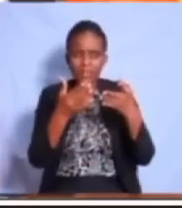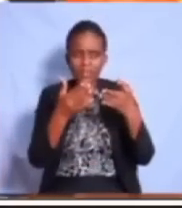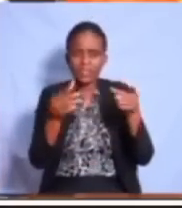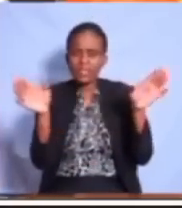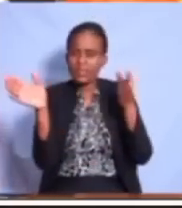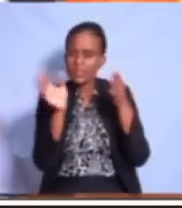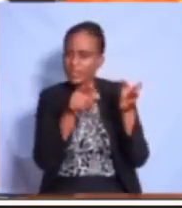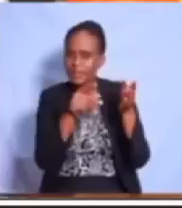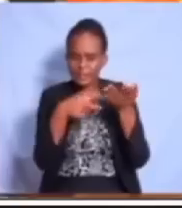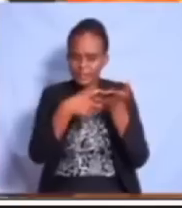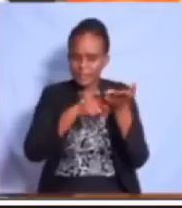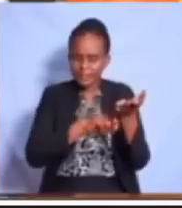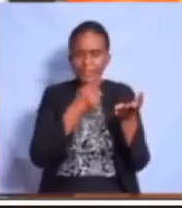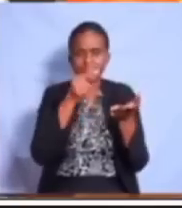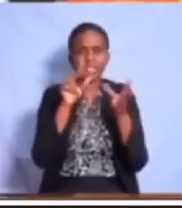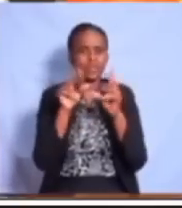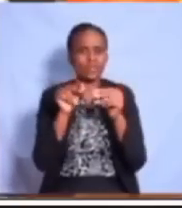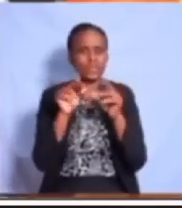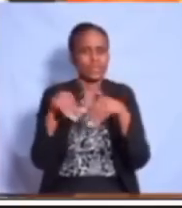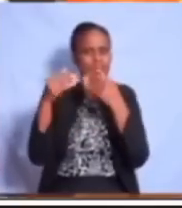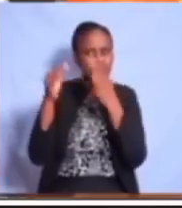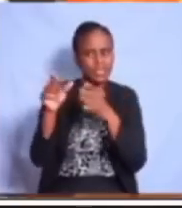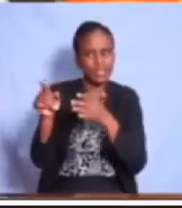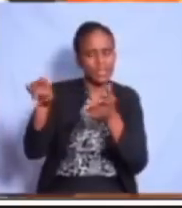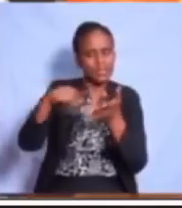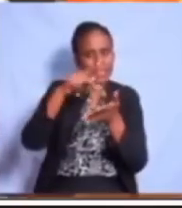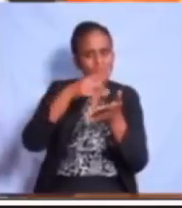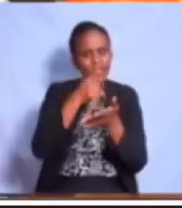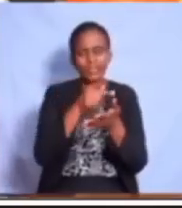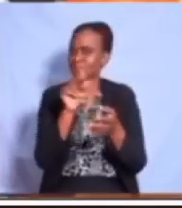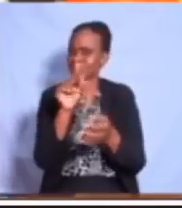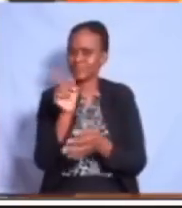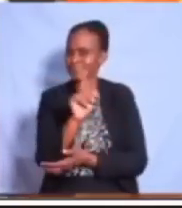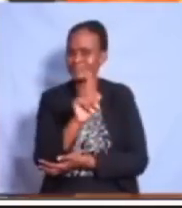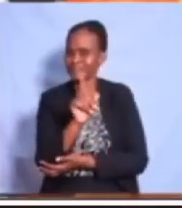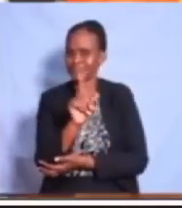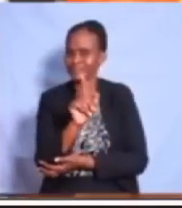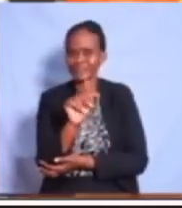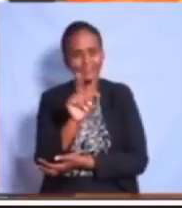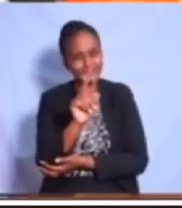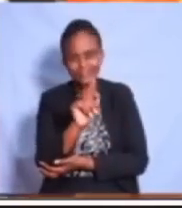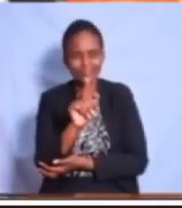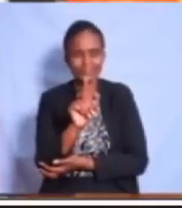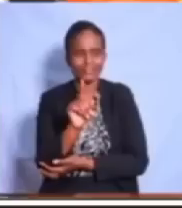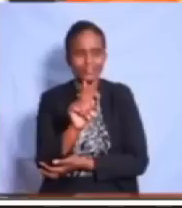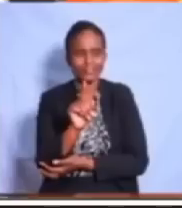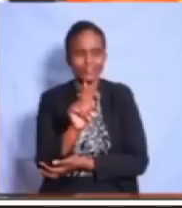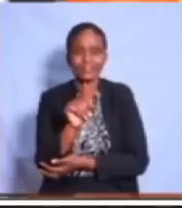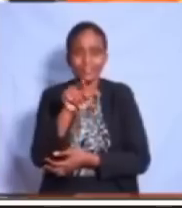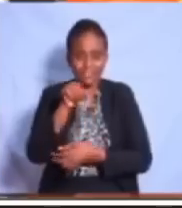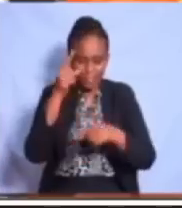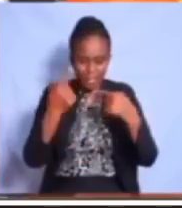invoice. Then you say, no, suppliers are not being paid. Icona man. Icona. It will not